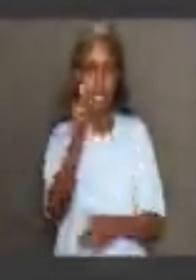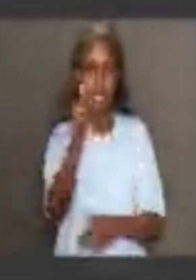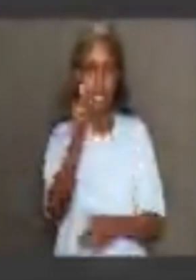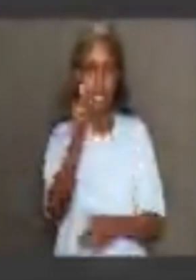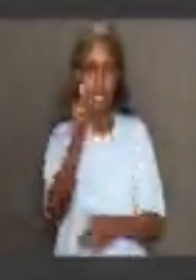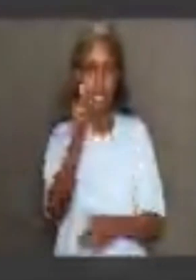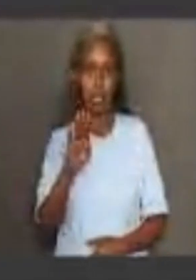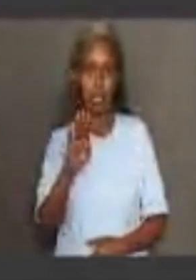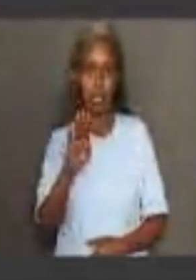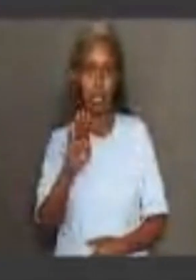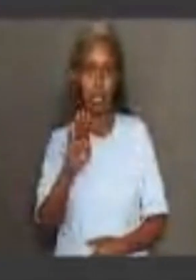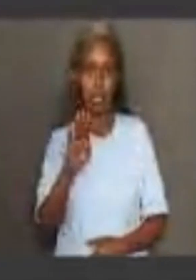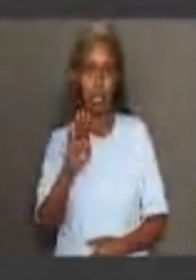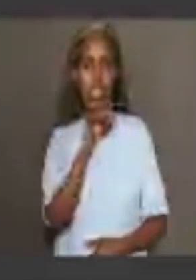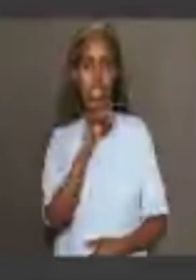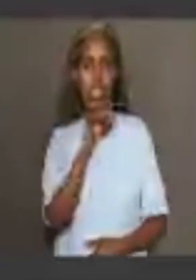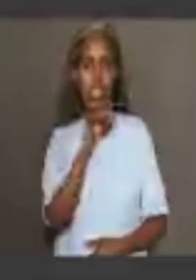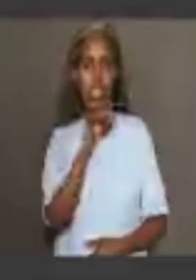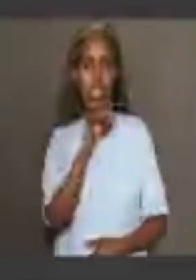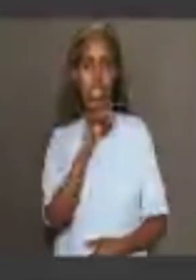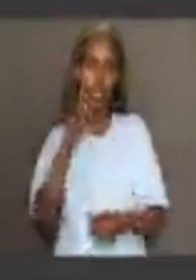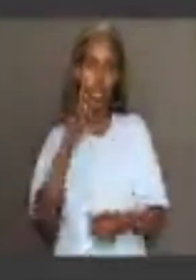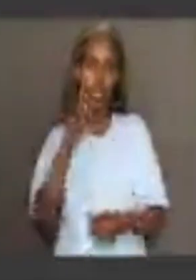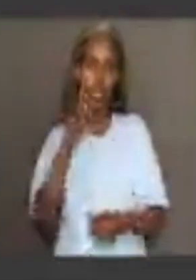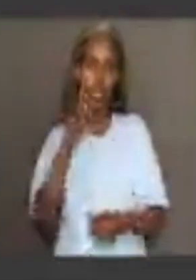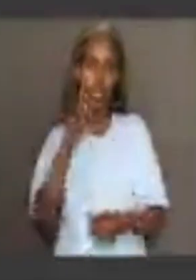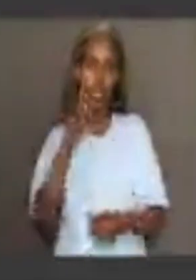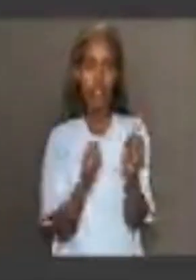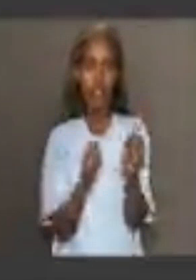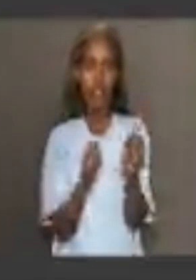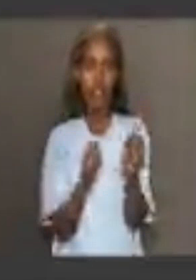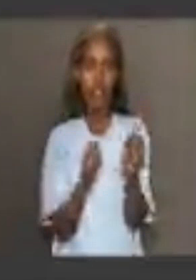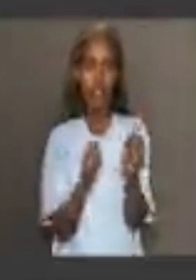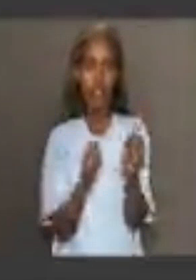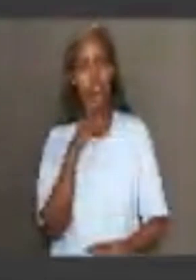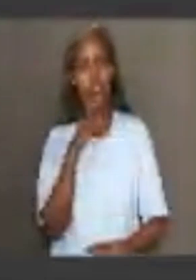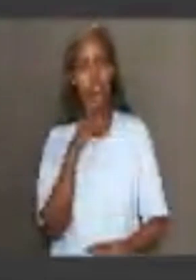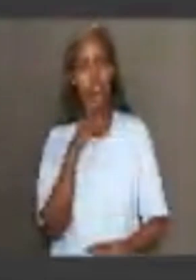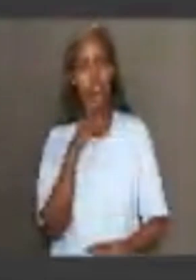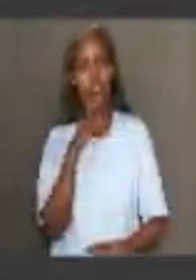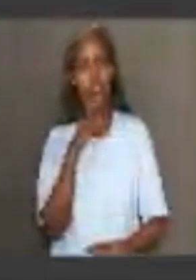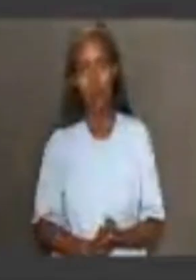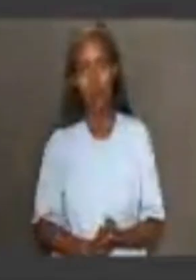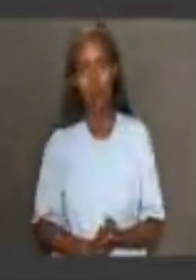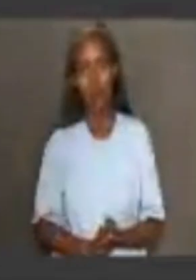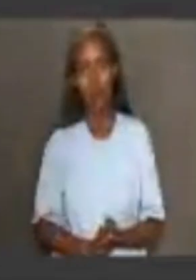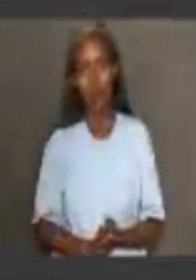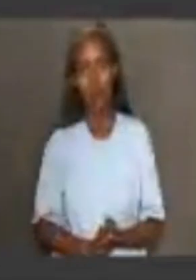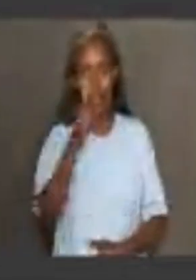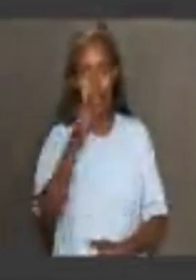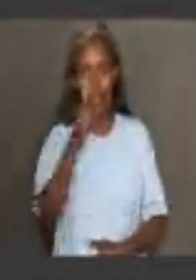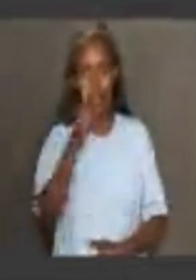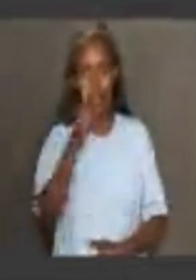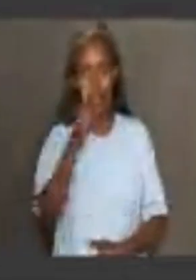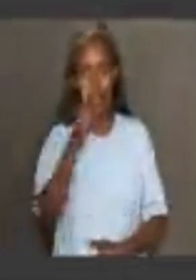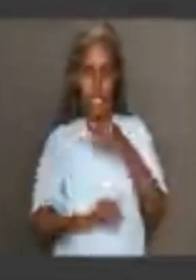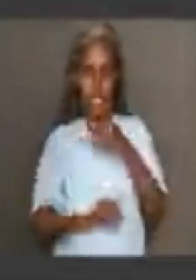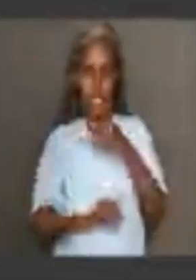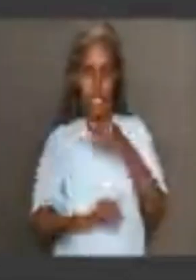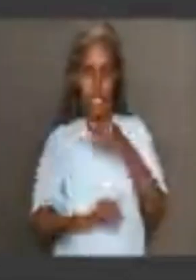one and only one of the following is true. A is less than B.